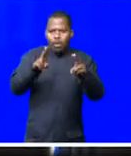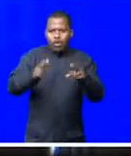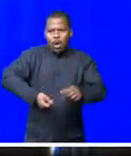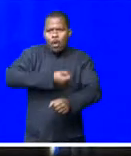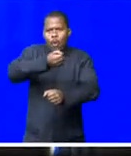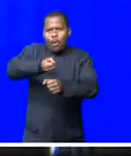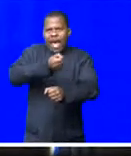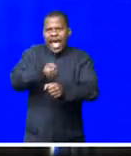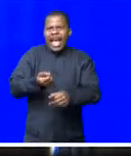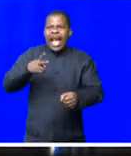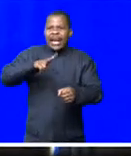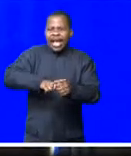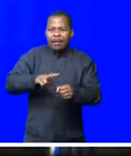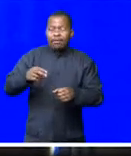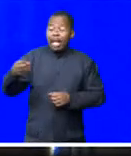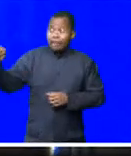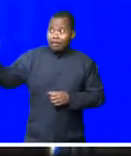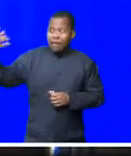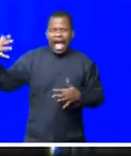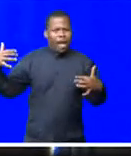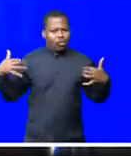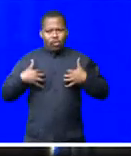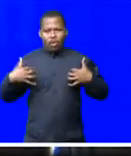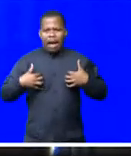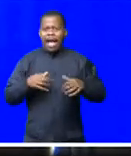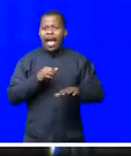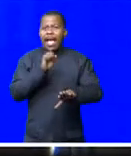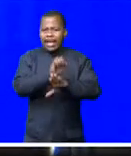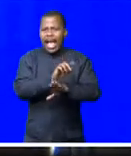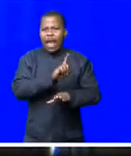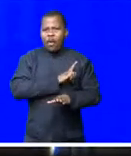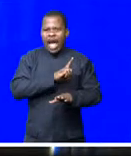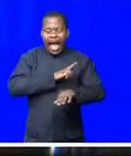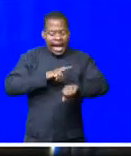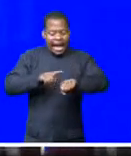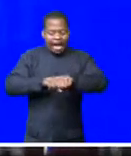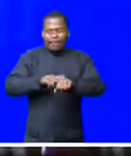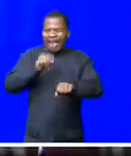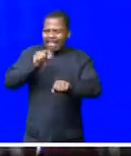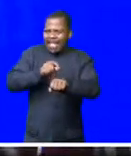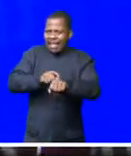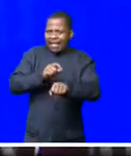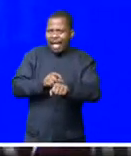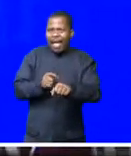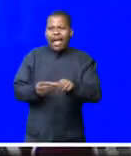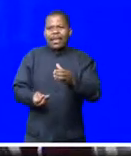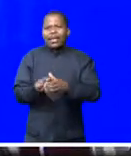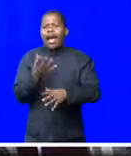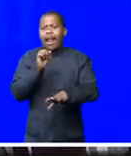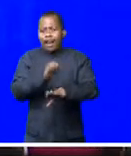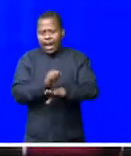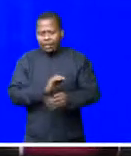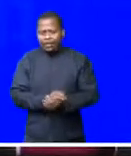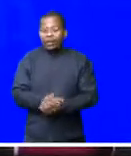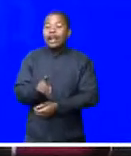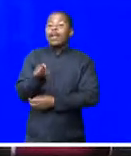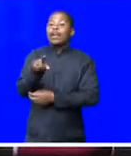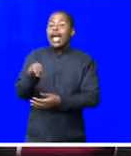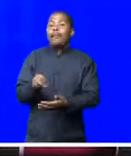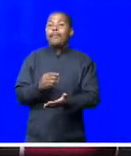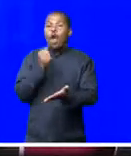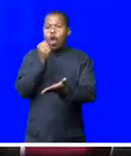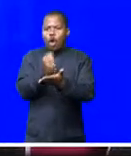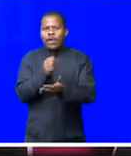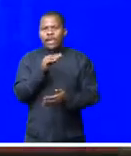lilanga ukhulumele ke babe igama nge skin cancer la kokuthi bese sokuba ne skin cancer. Lihhovisi leliphini landvunankulu kubheke